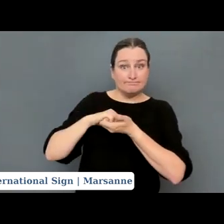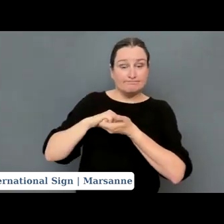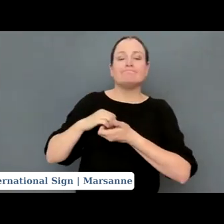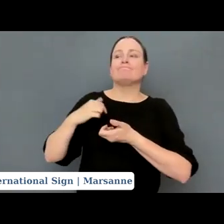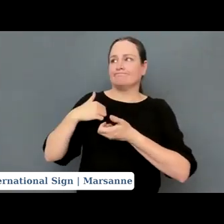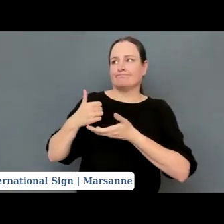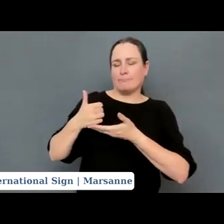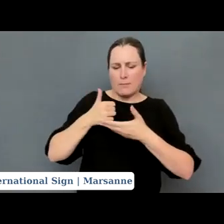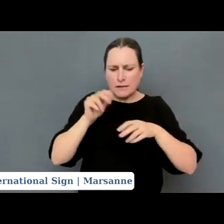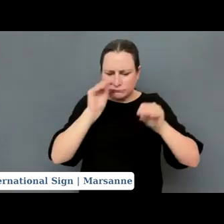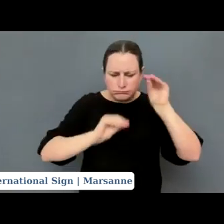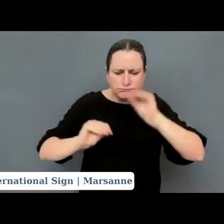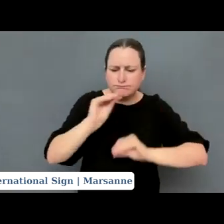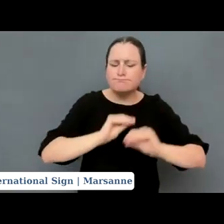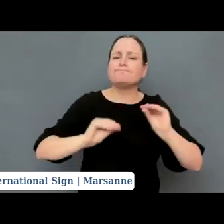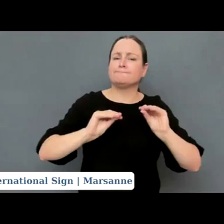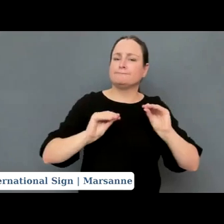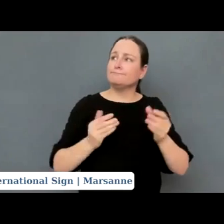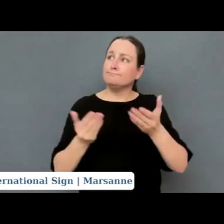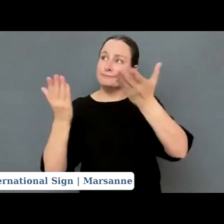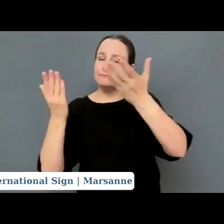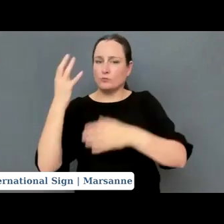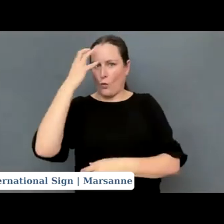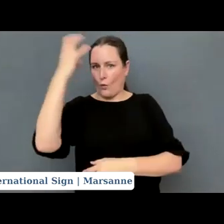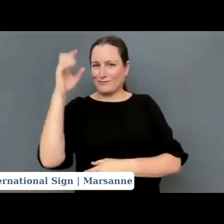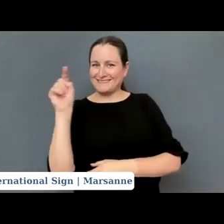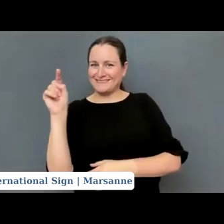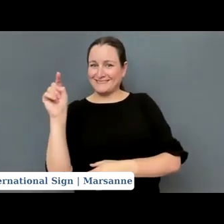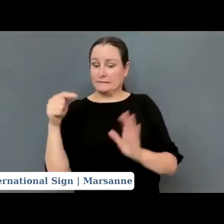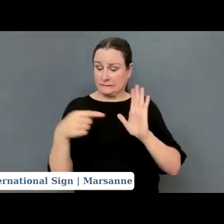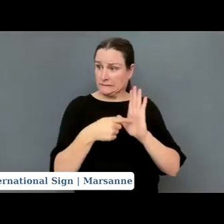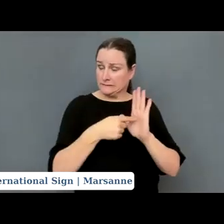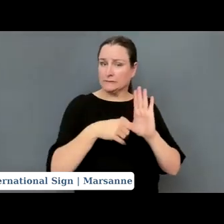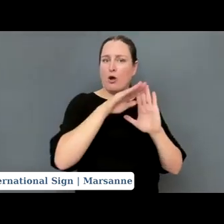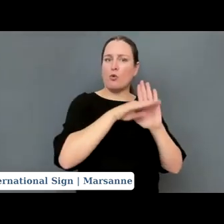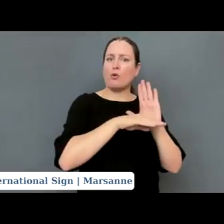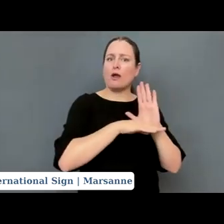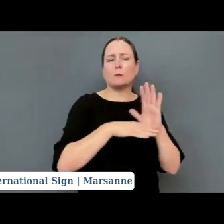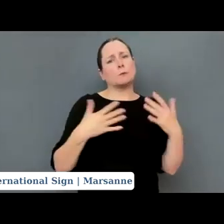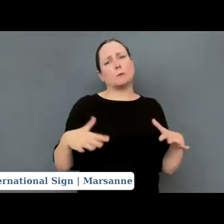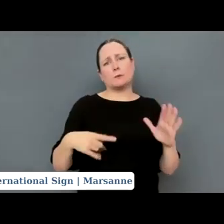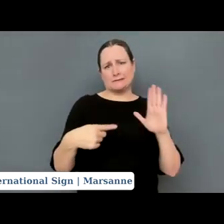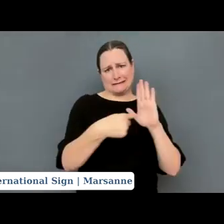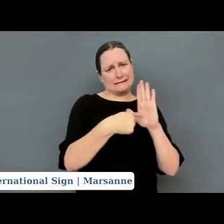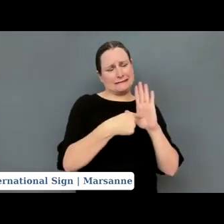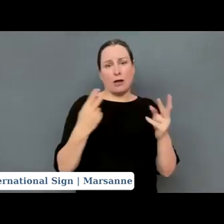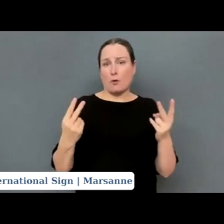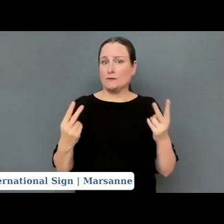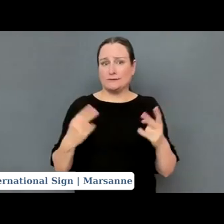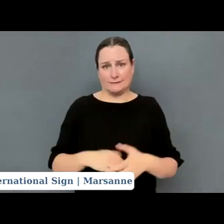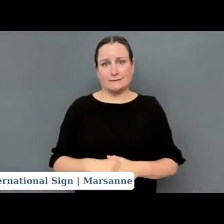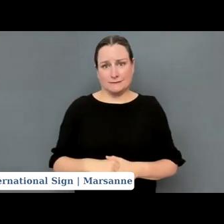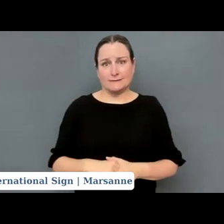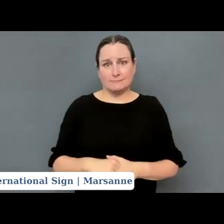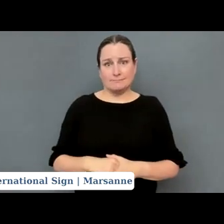are actually good for our communities. This process of independent community monitoring has an